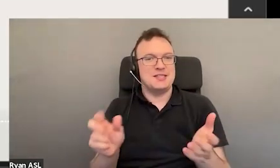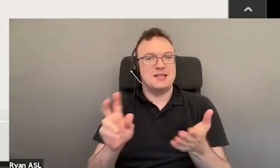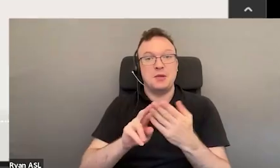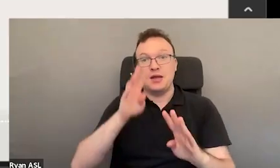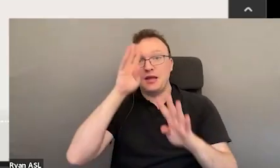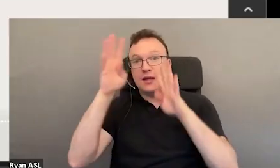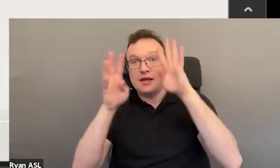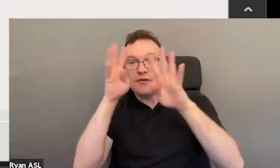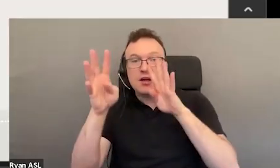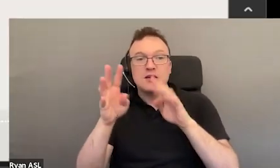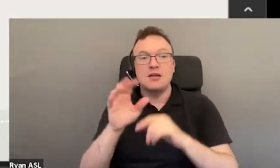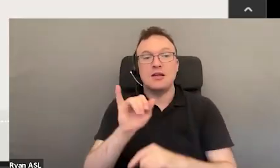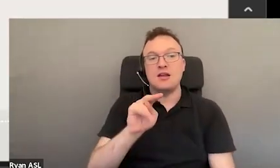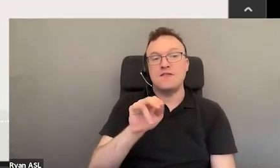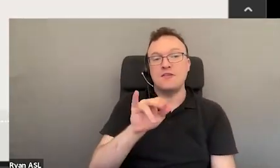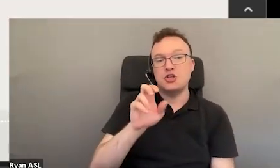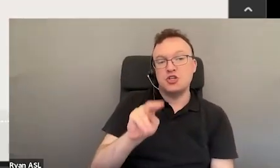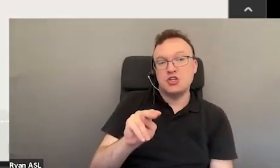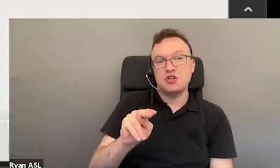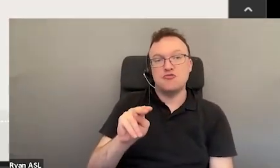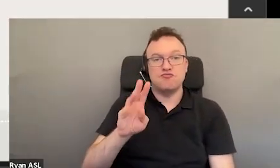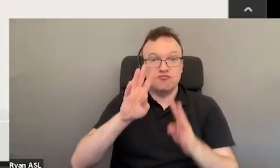and creativity, certainly in today's